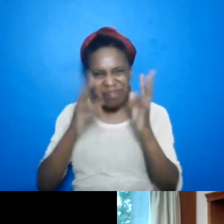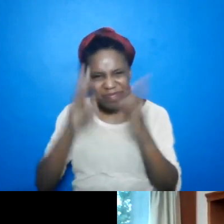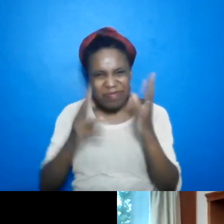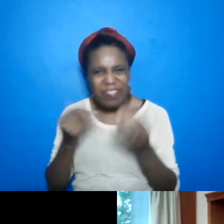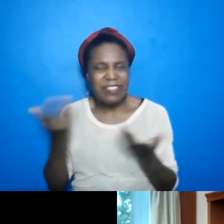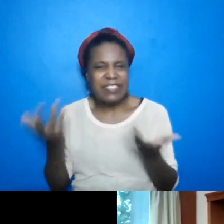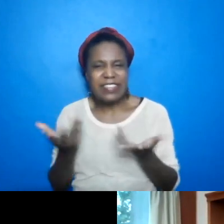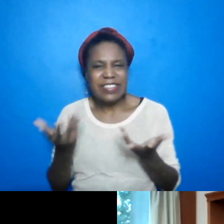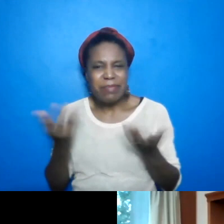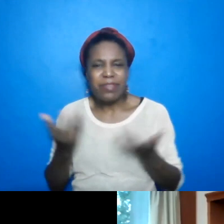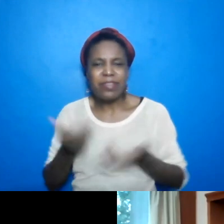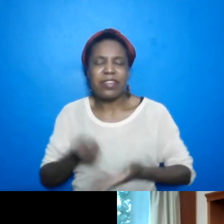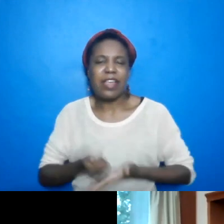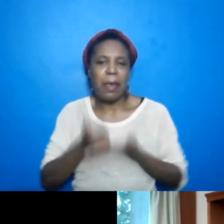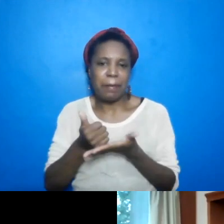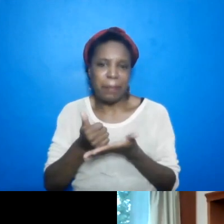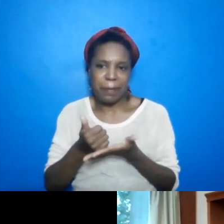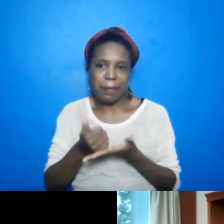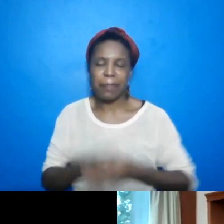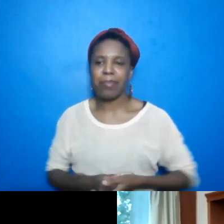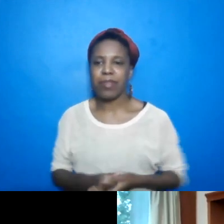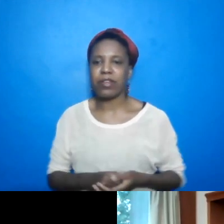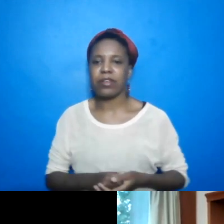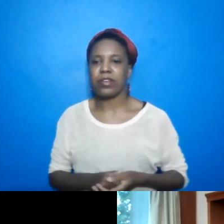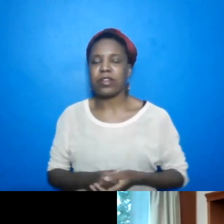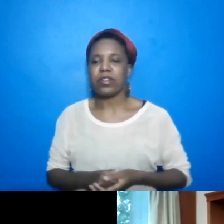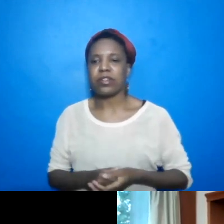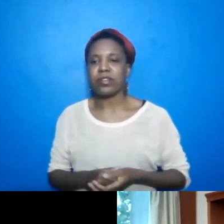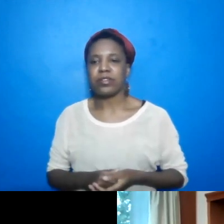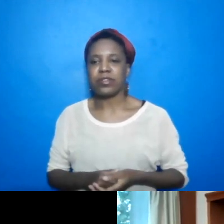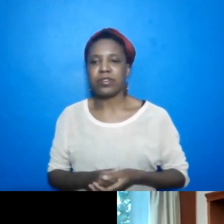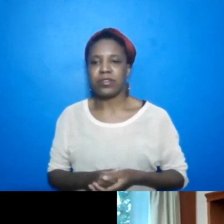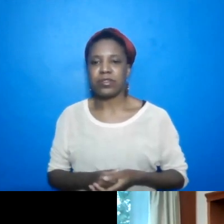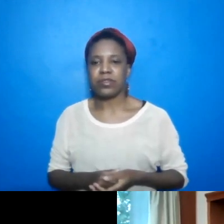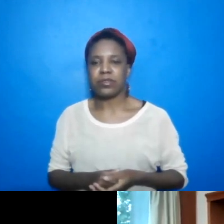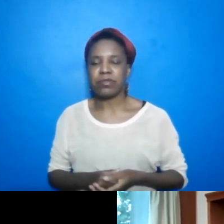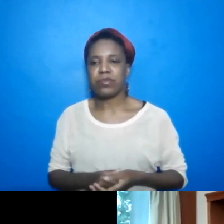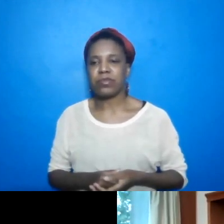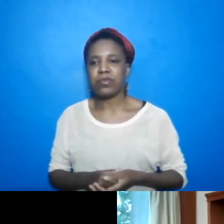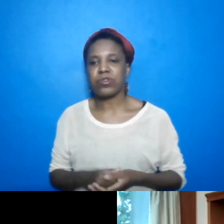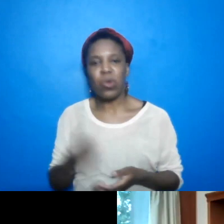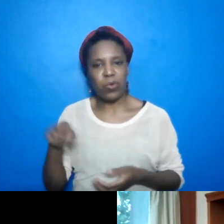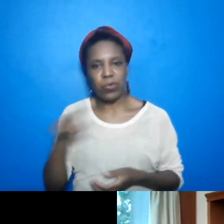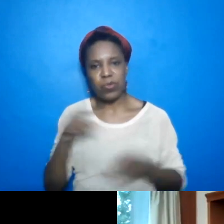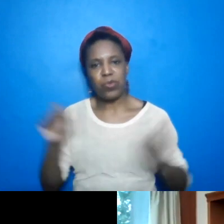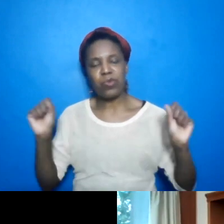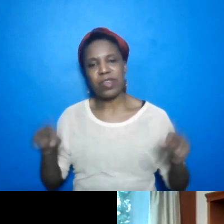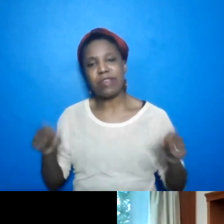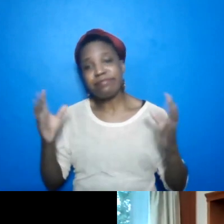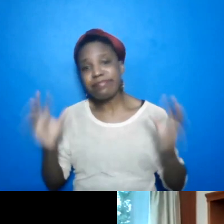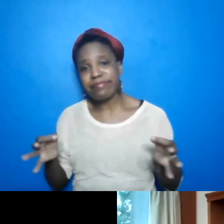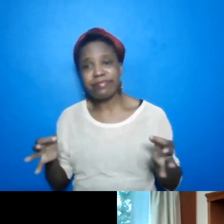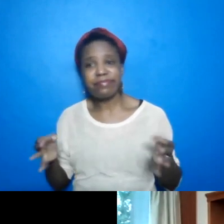and then say, you all have to choose. You're making choices every day. You get to choose what you're going to live